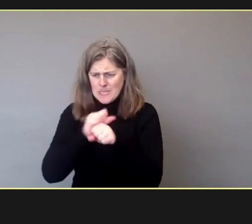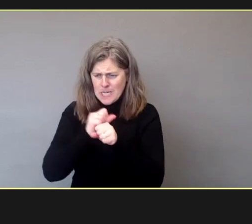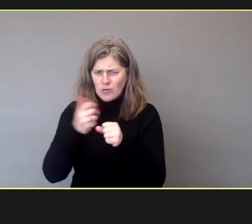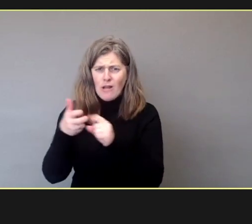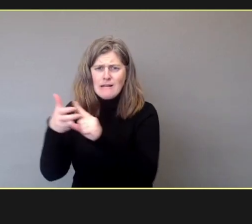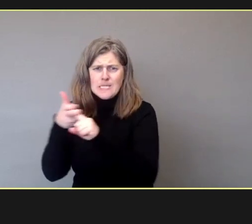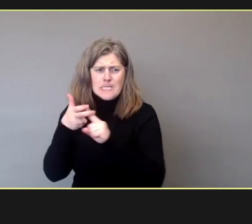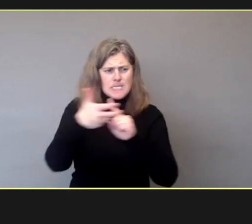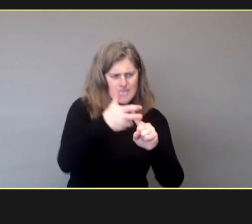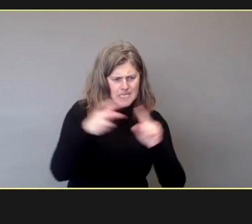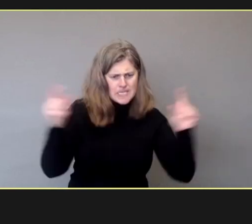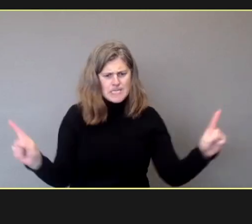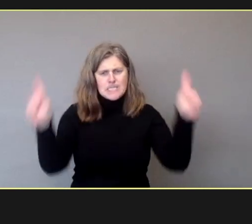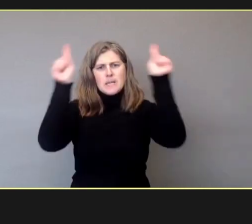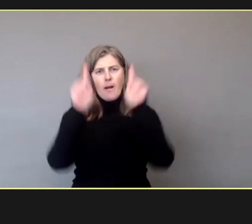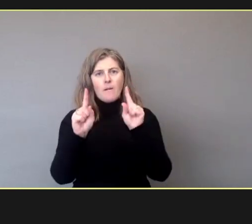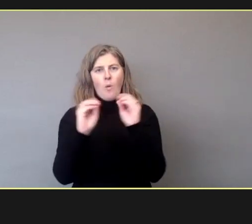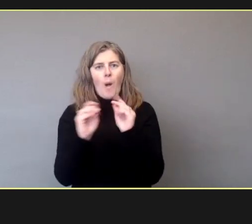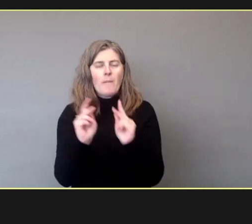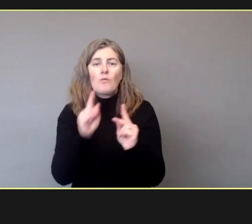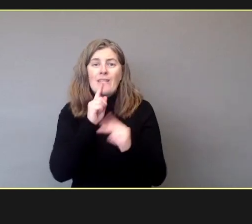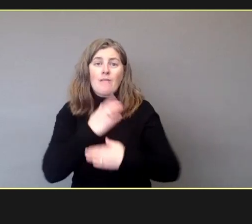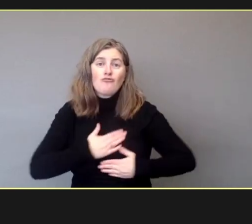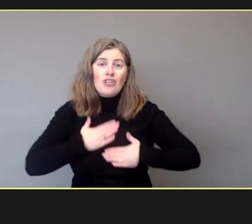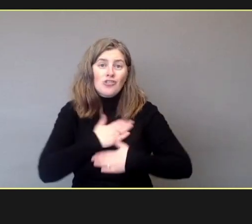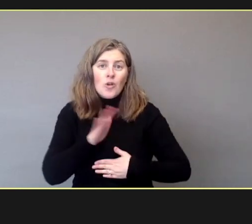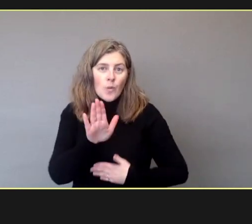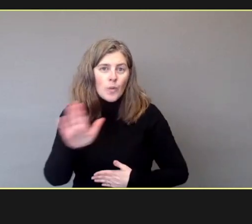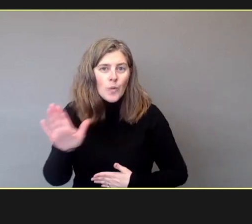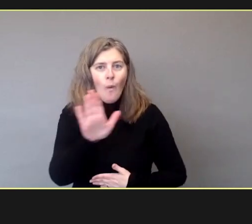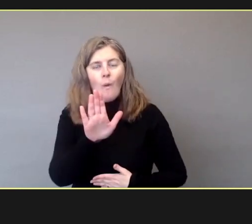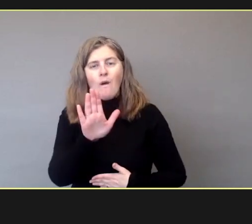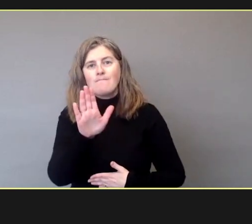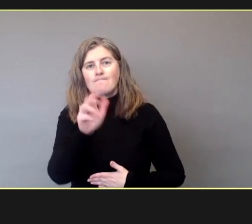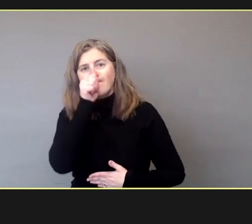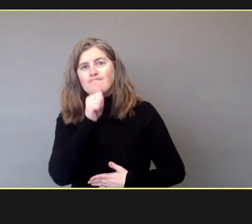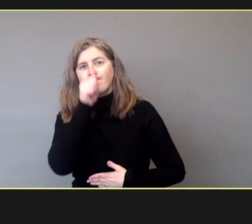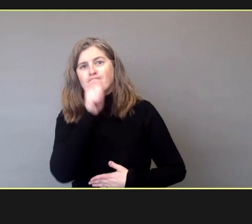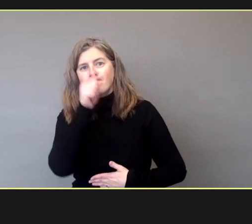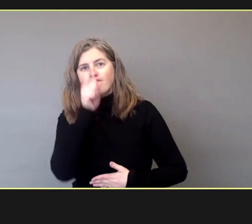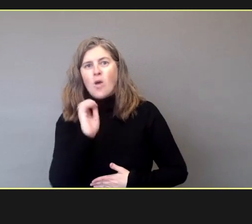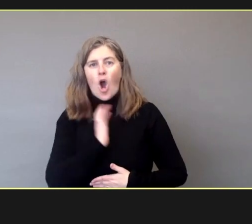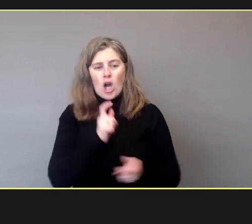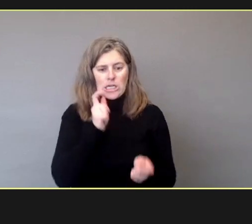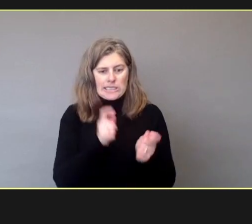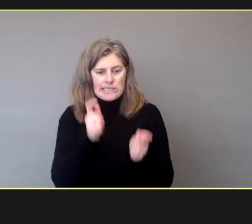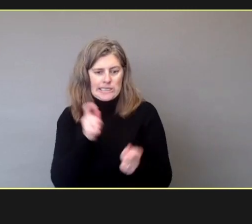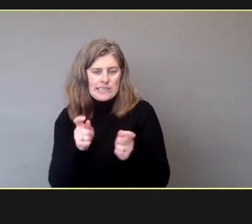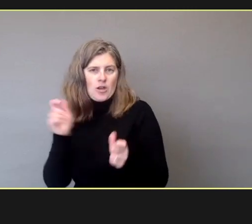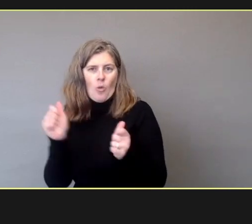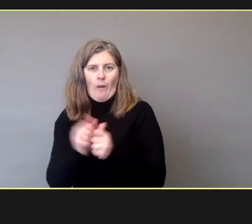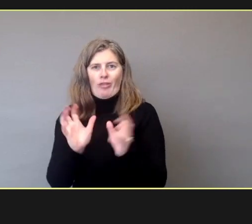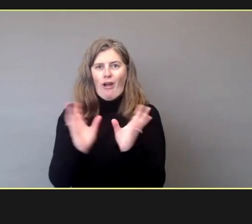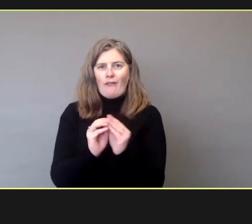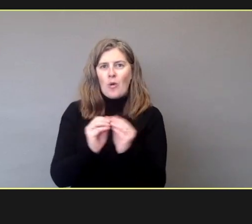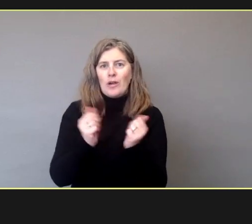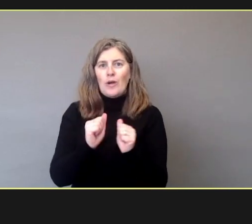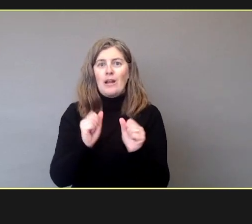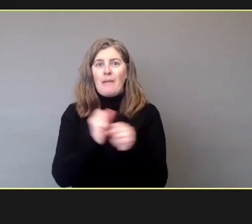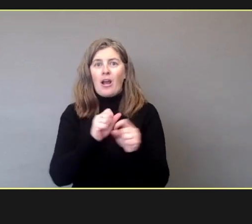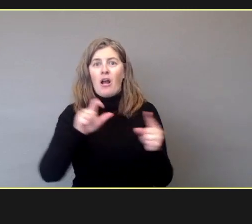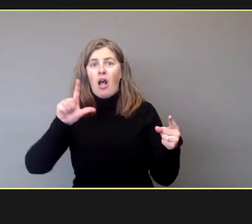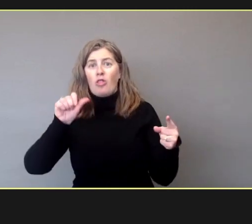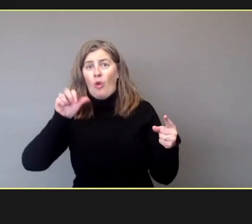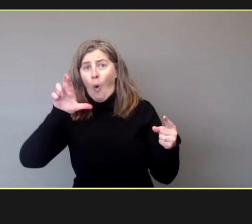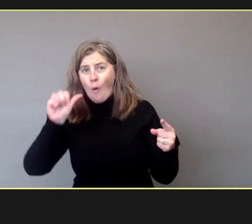obvious reasons. But we appreciate your riding this wave of change as we try to free up Laura